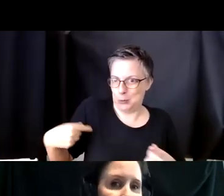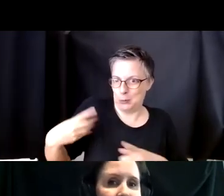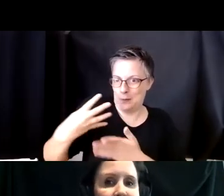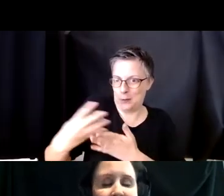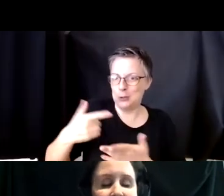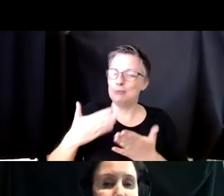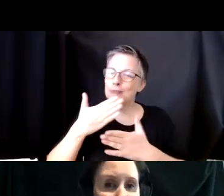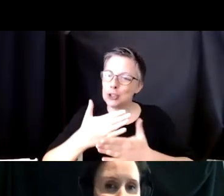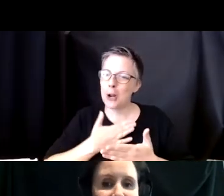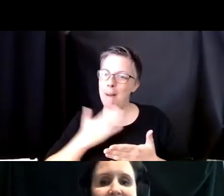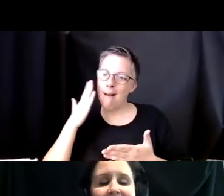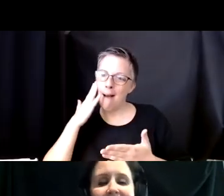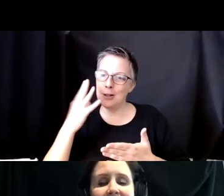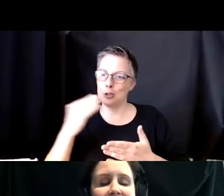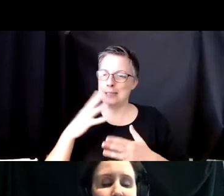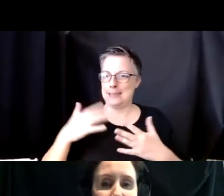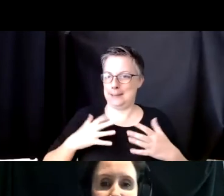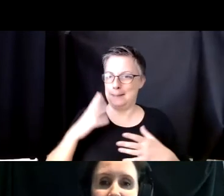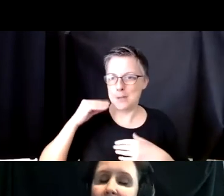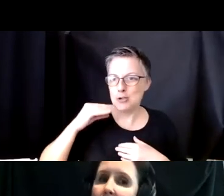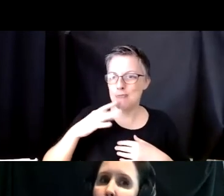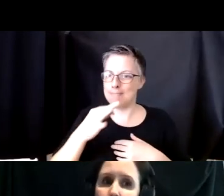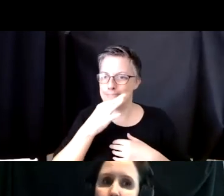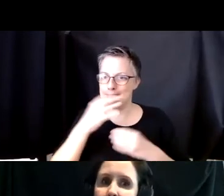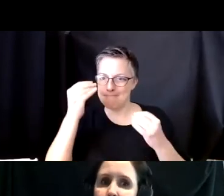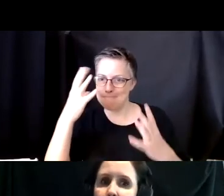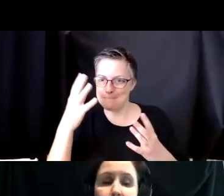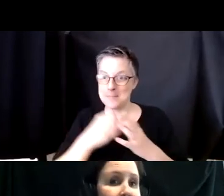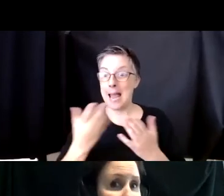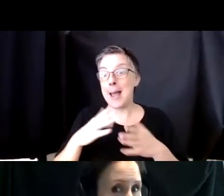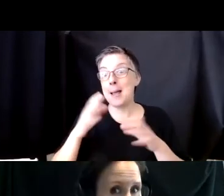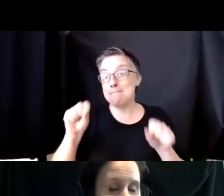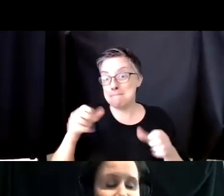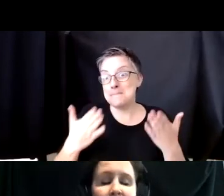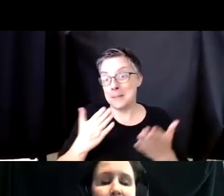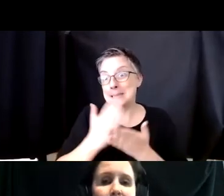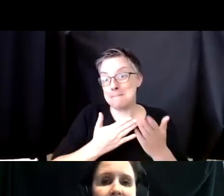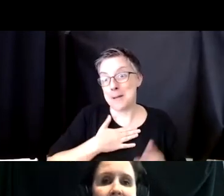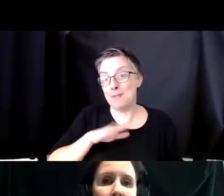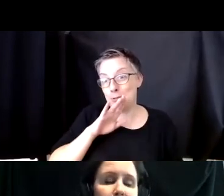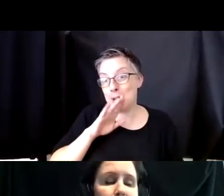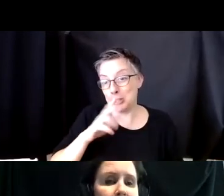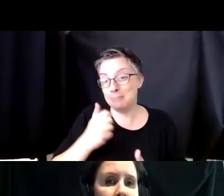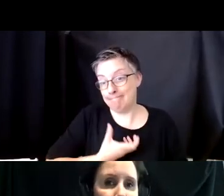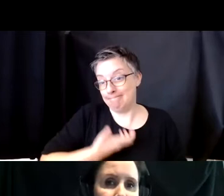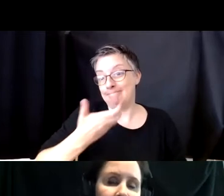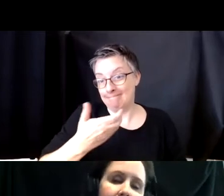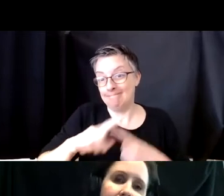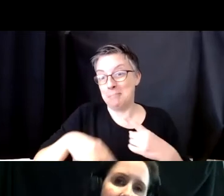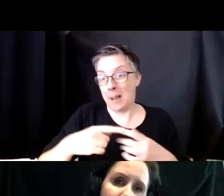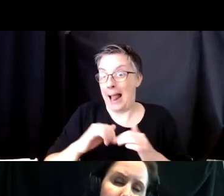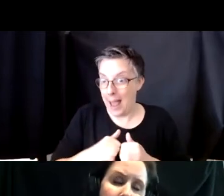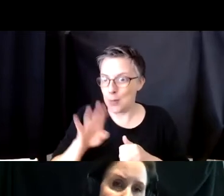my knowledge and experience and expertise, and probably sometimes my frustration on how to be inclusive